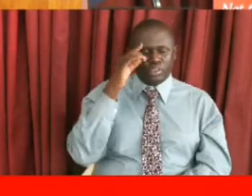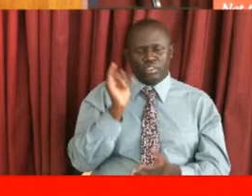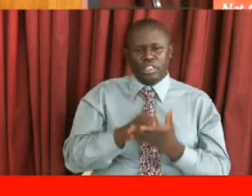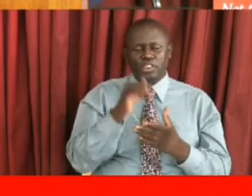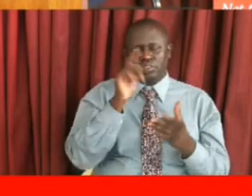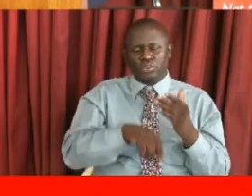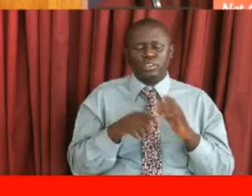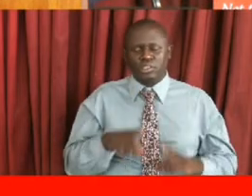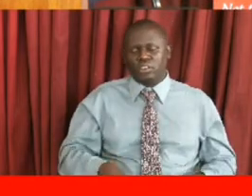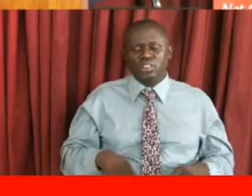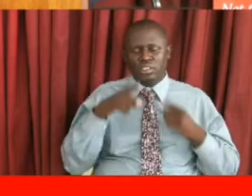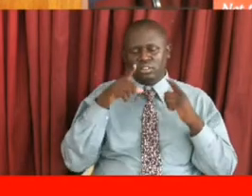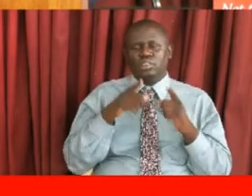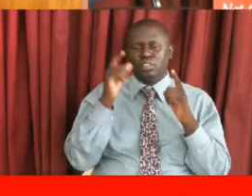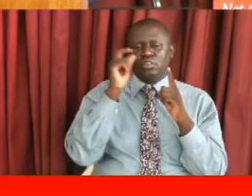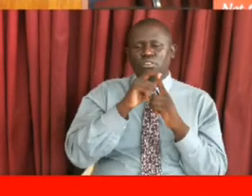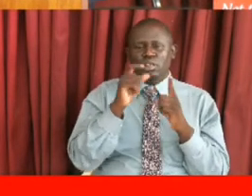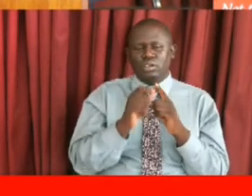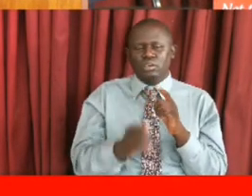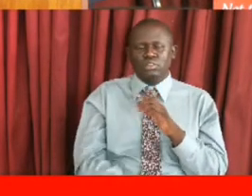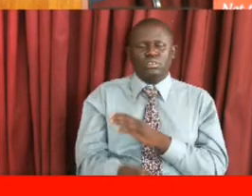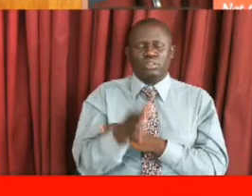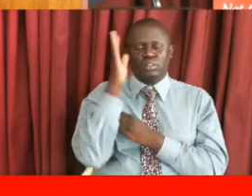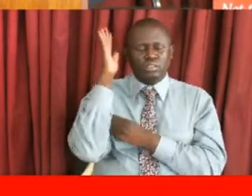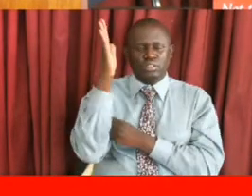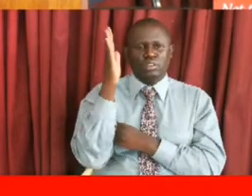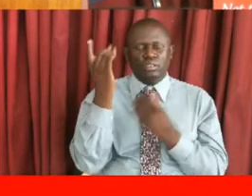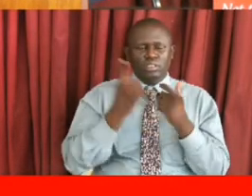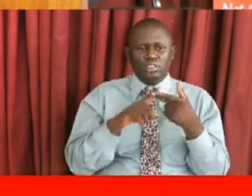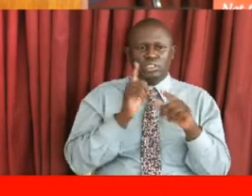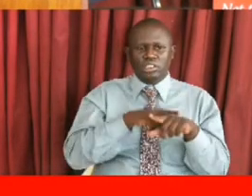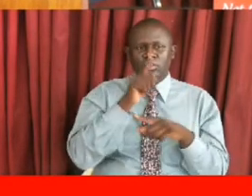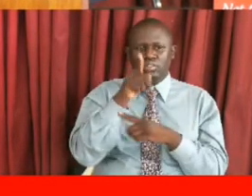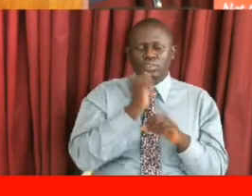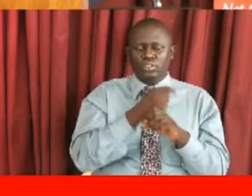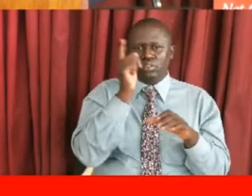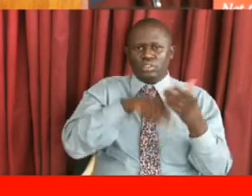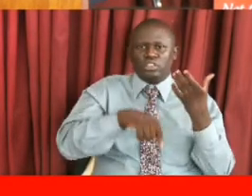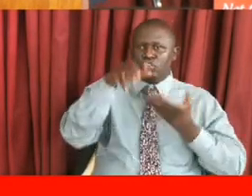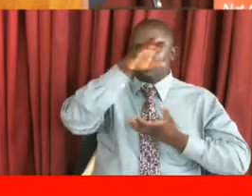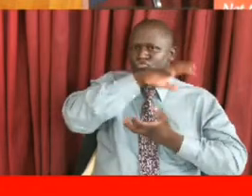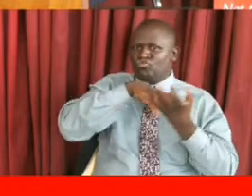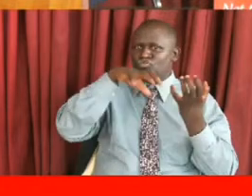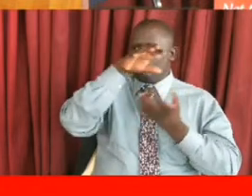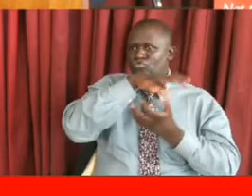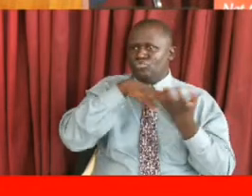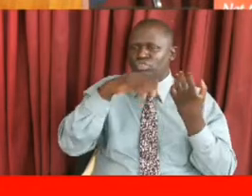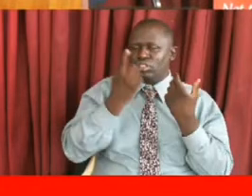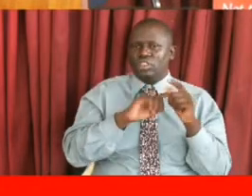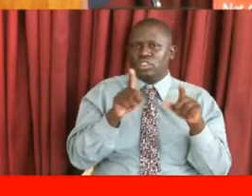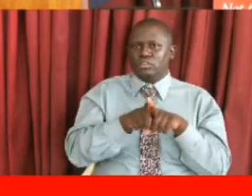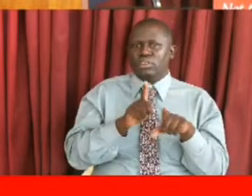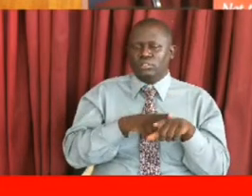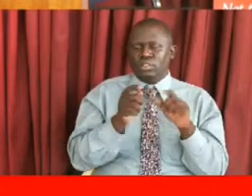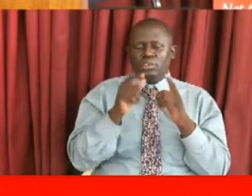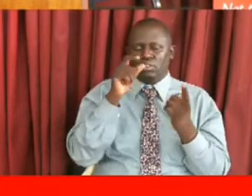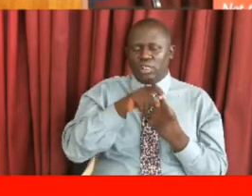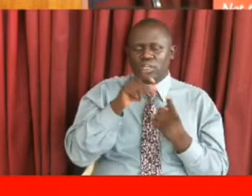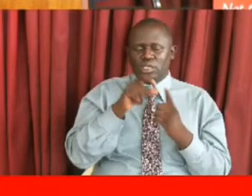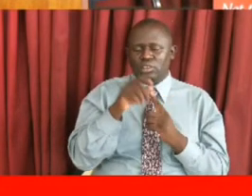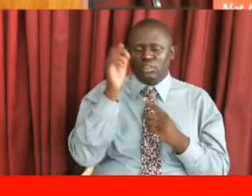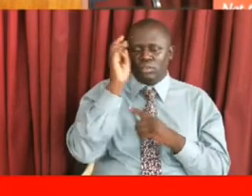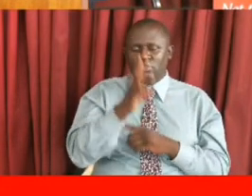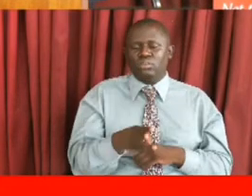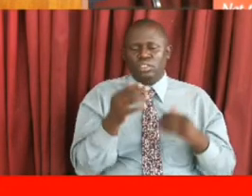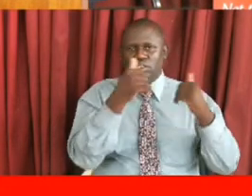of God you puted it the word moves out to itself it will